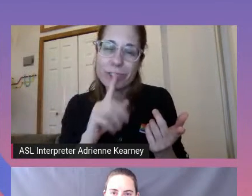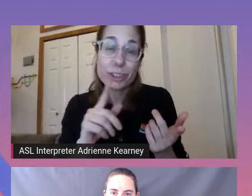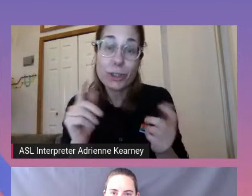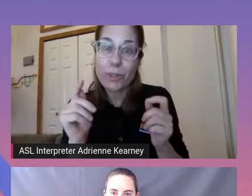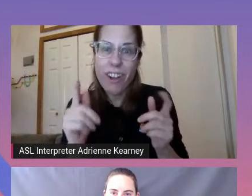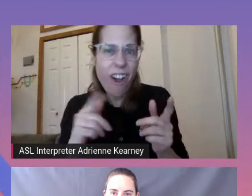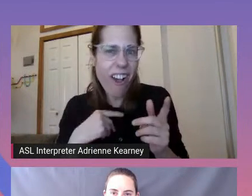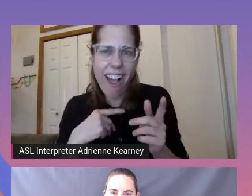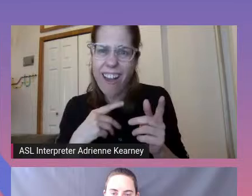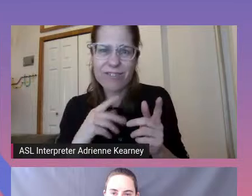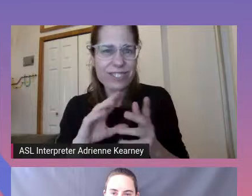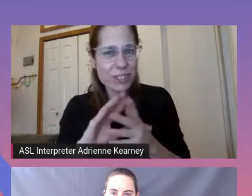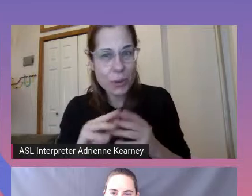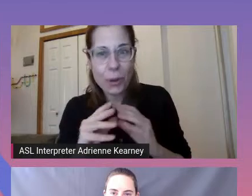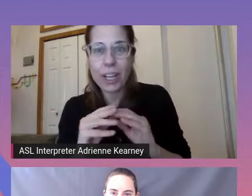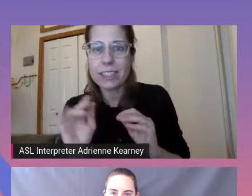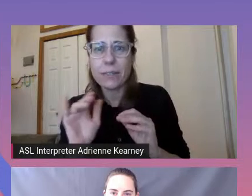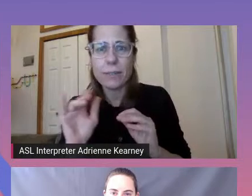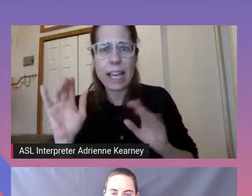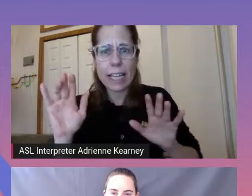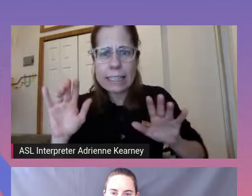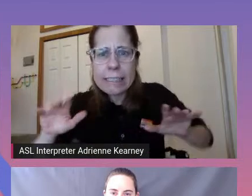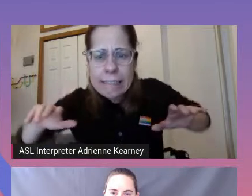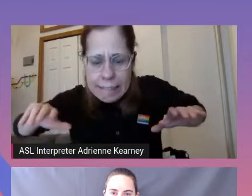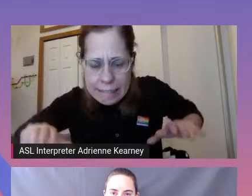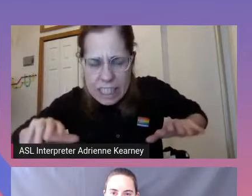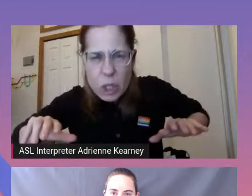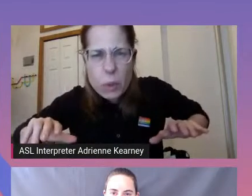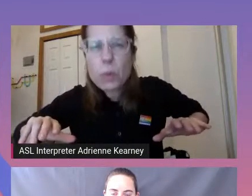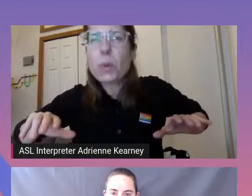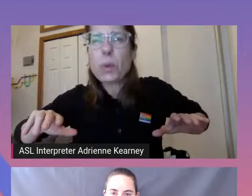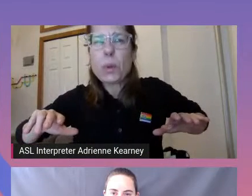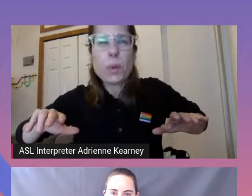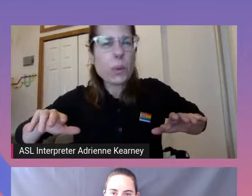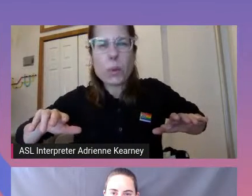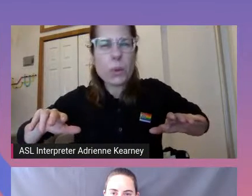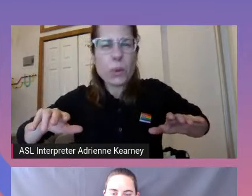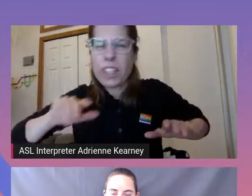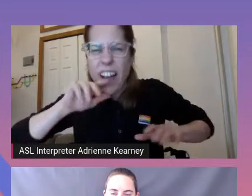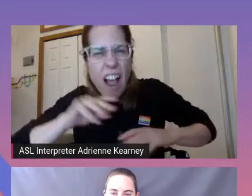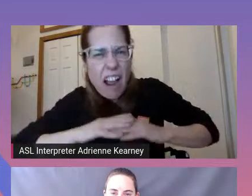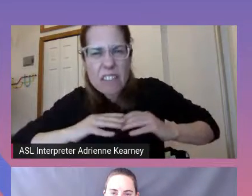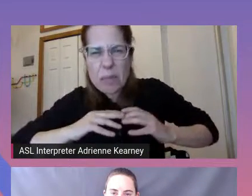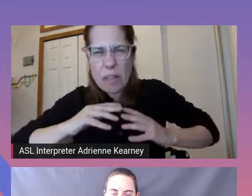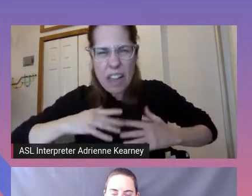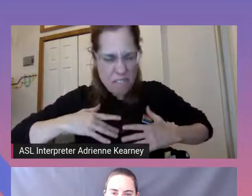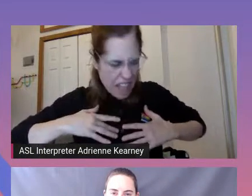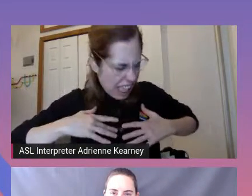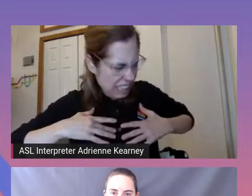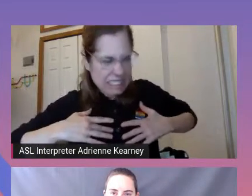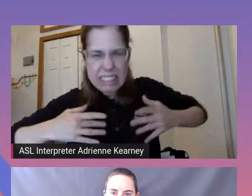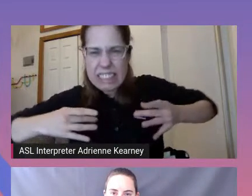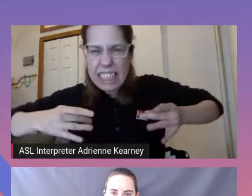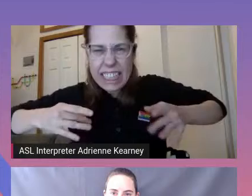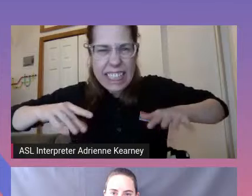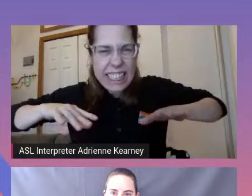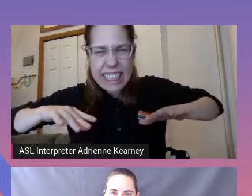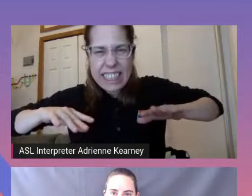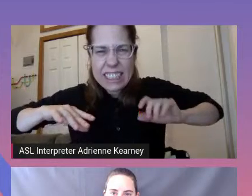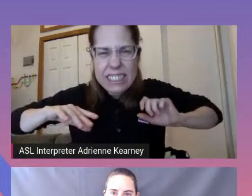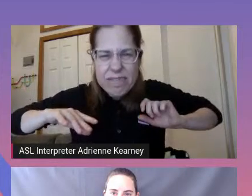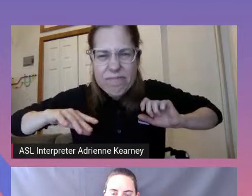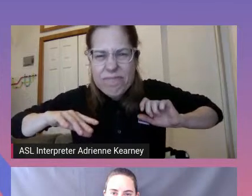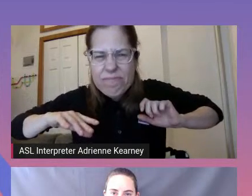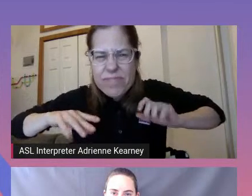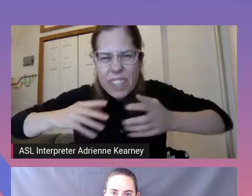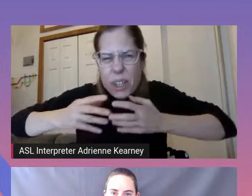uncomfortable moment, where I had to be in this gray area. I think I caused a little harm, and it's time